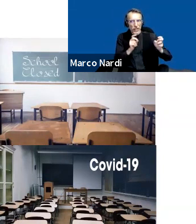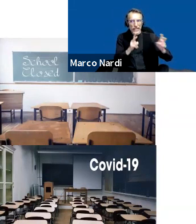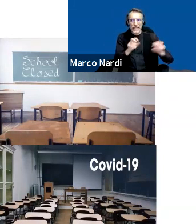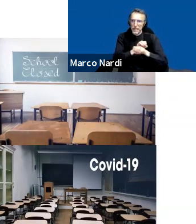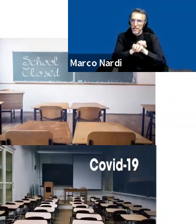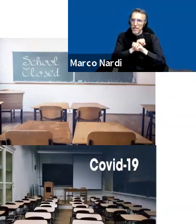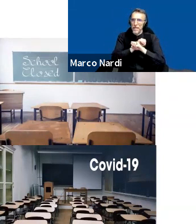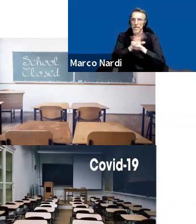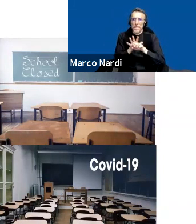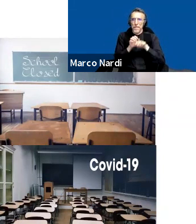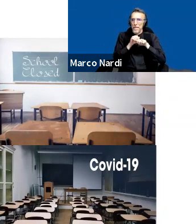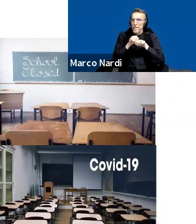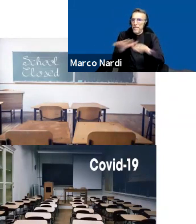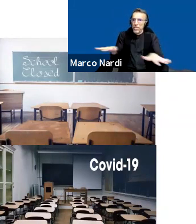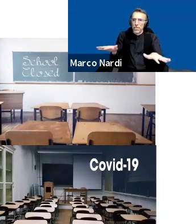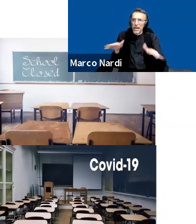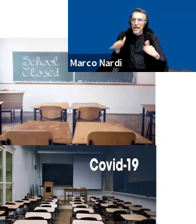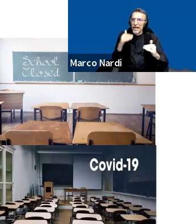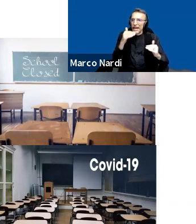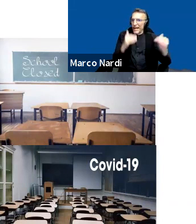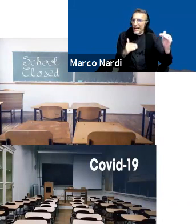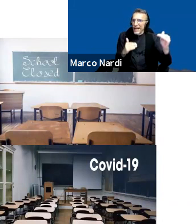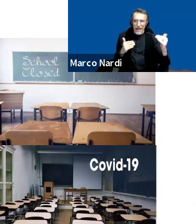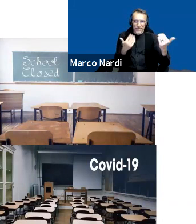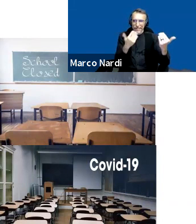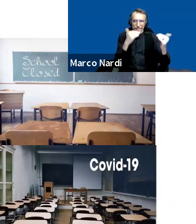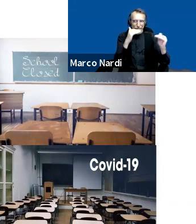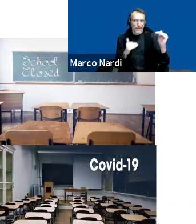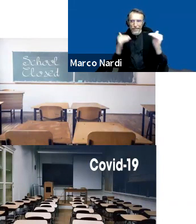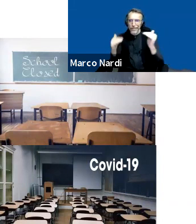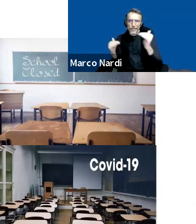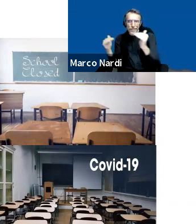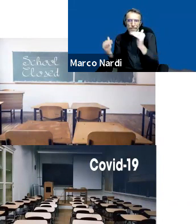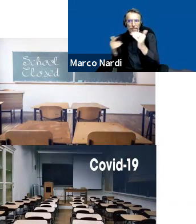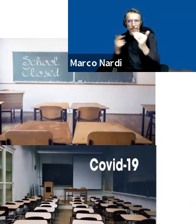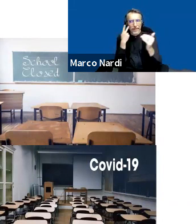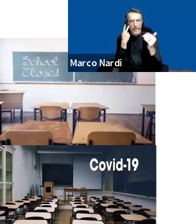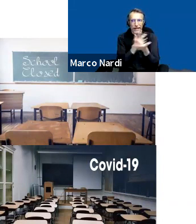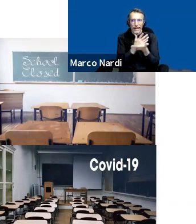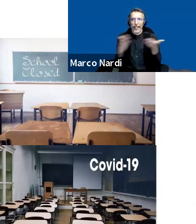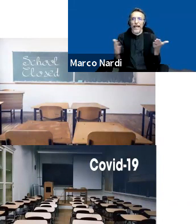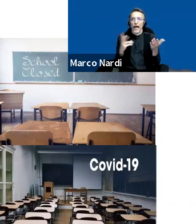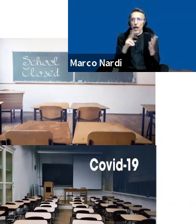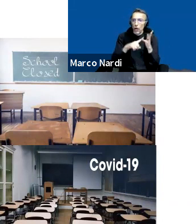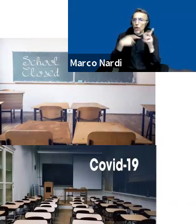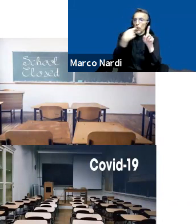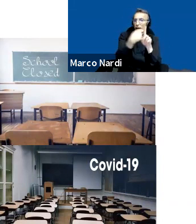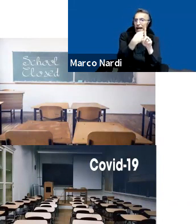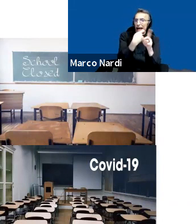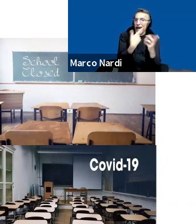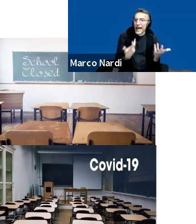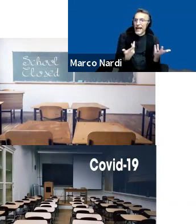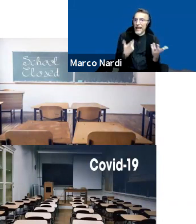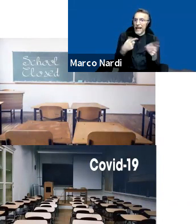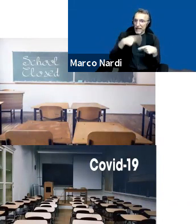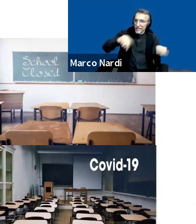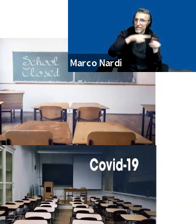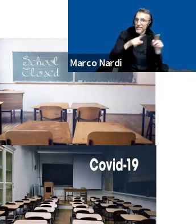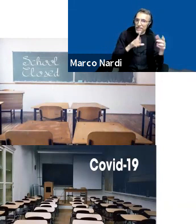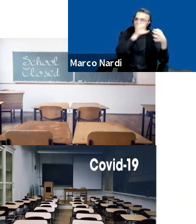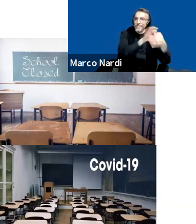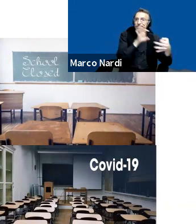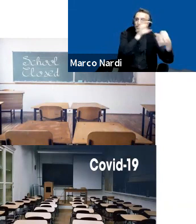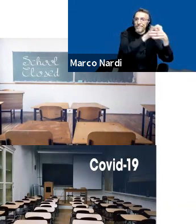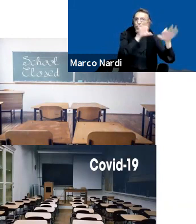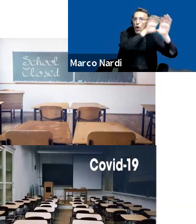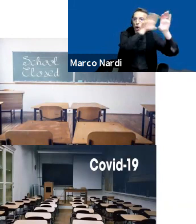really revealed the inequalities within education. I think we saw that very clearly in the UK. Those who could go online, those who had